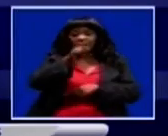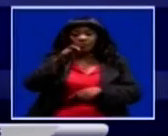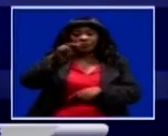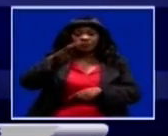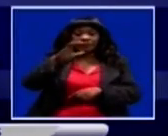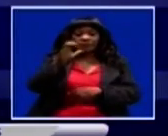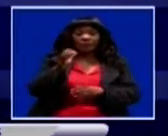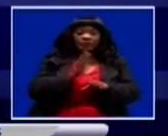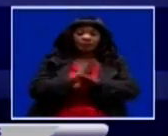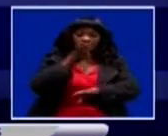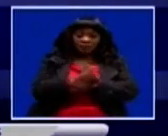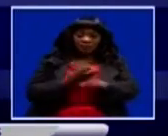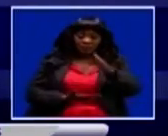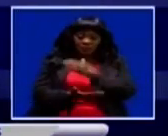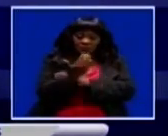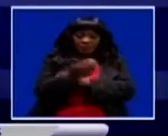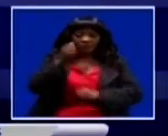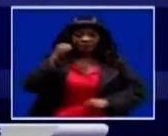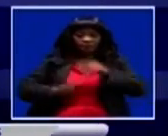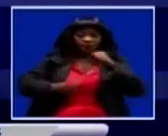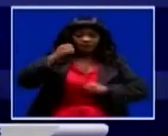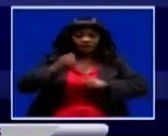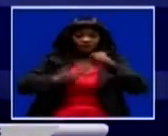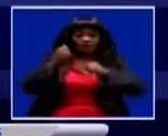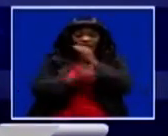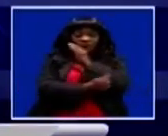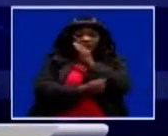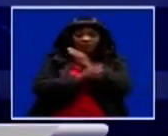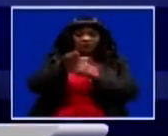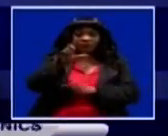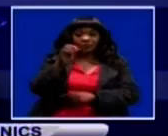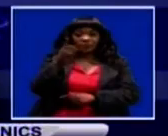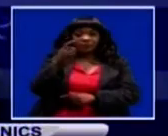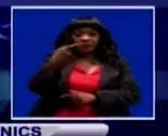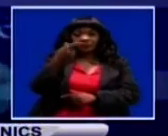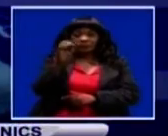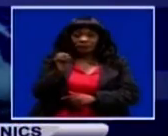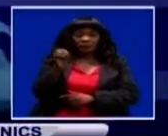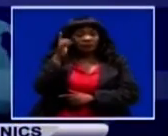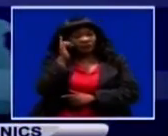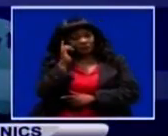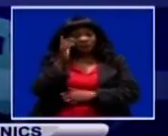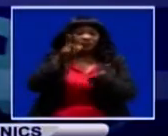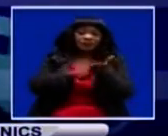ZNBC News after his early morning jogging at State Lodge in Lusaka.